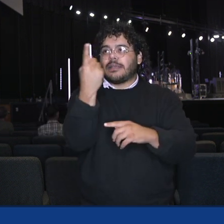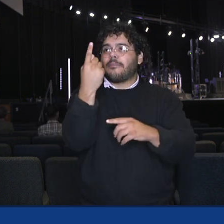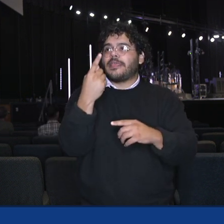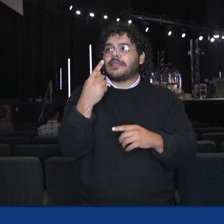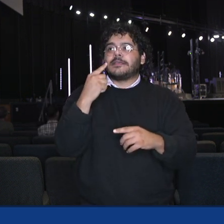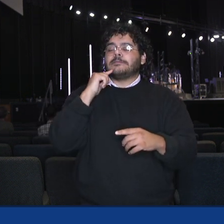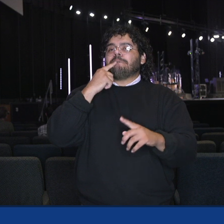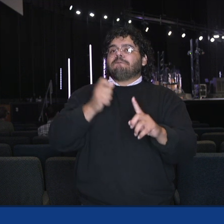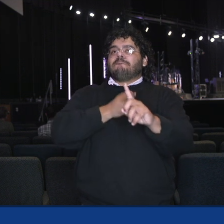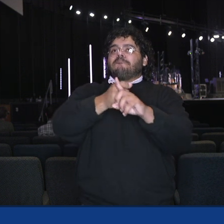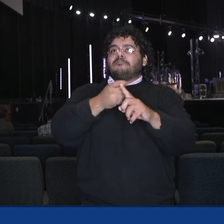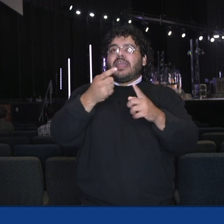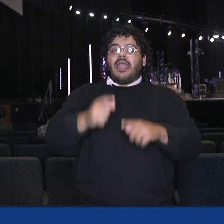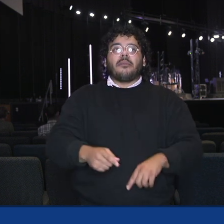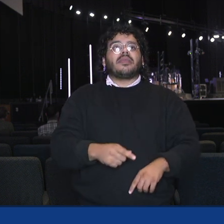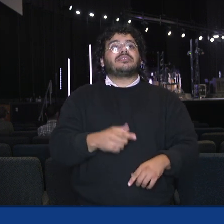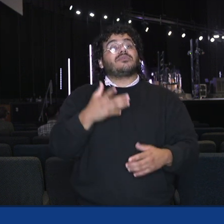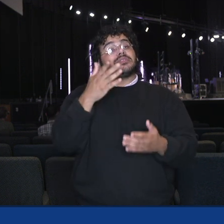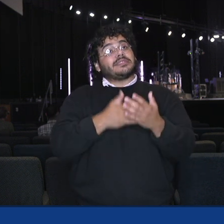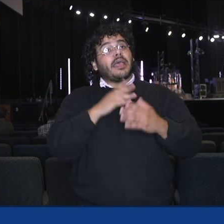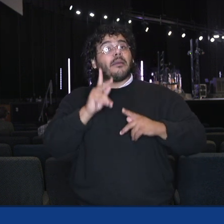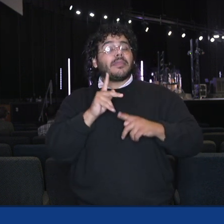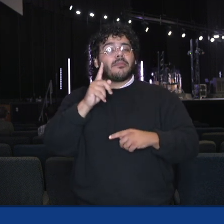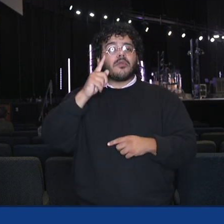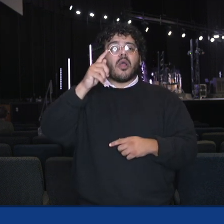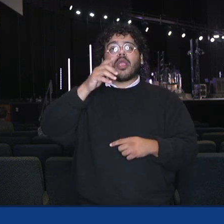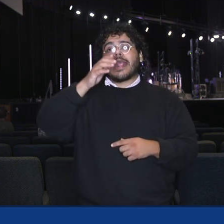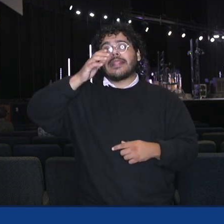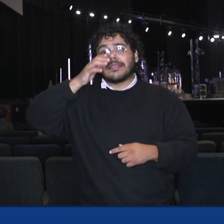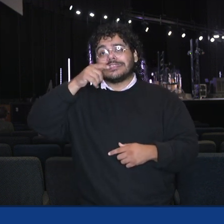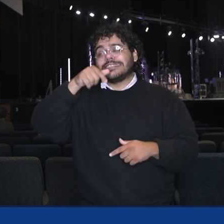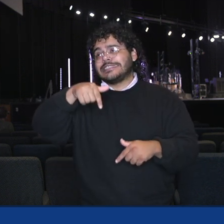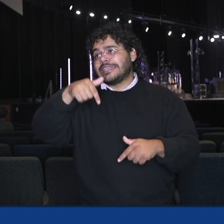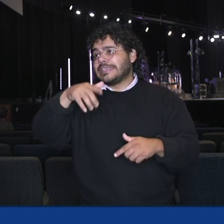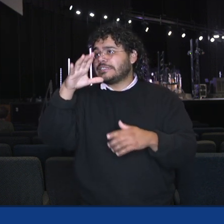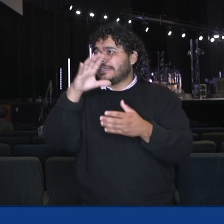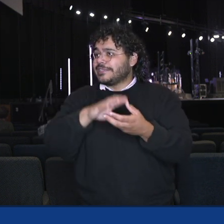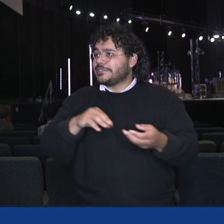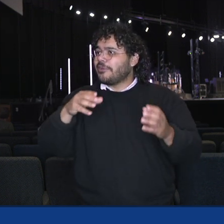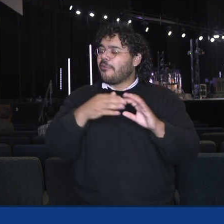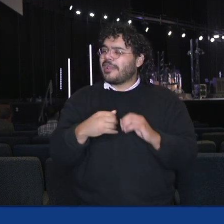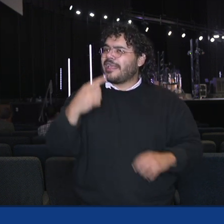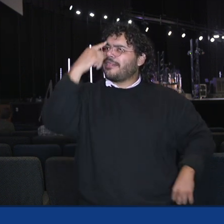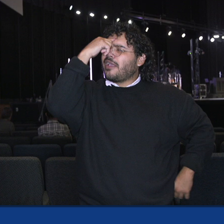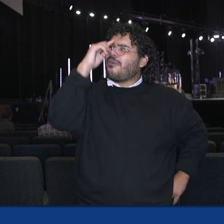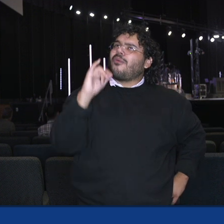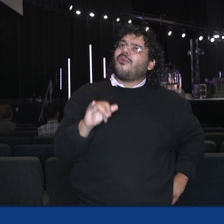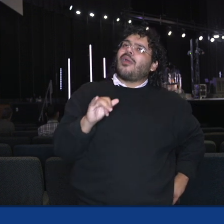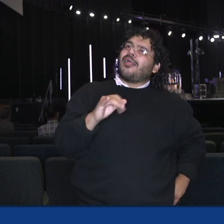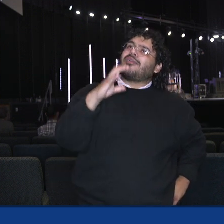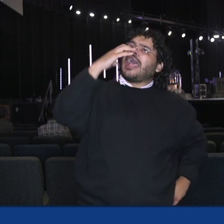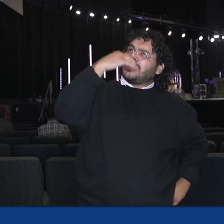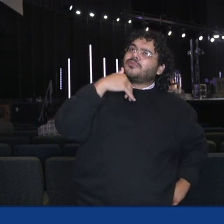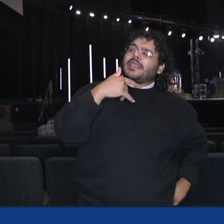And so some of you are listening to this text and you're like, well, that's weird. I'm going to ignore it.